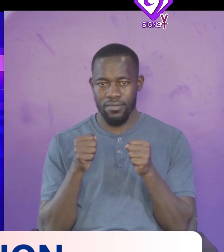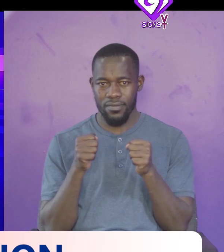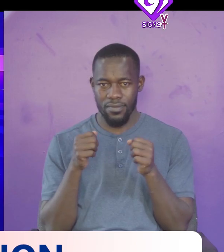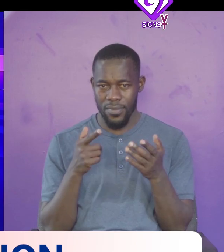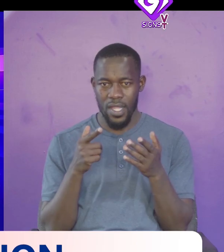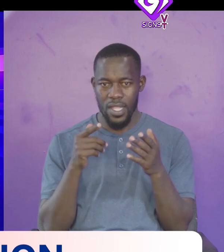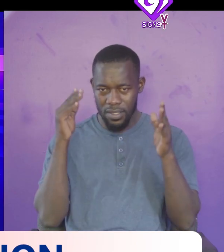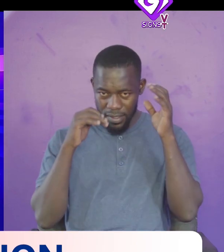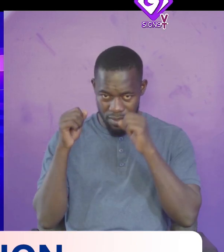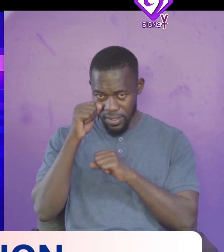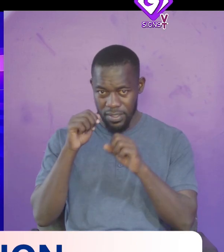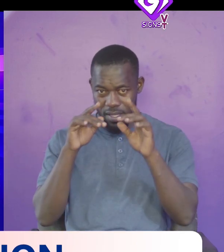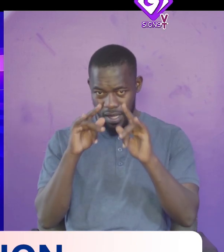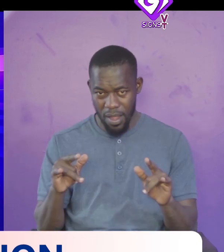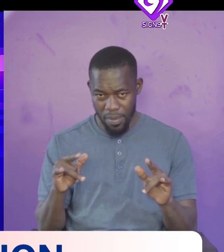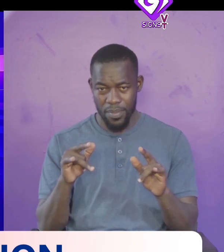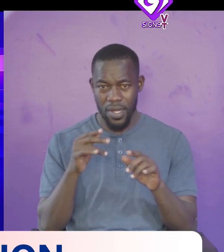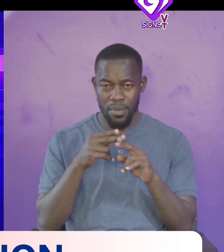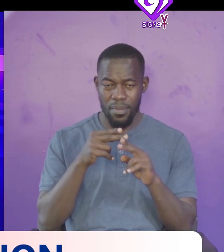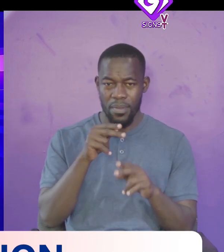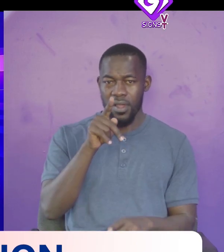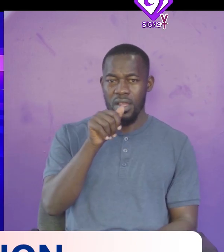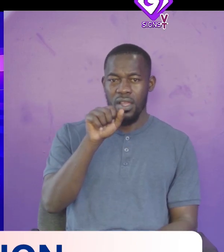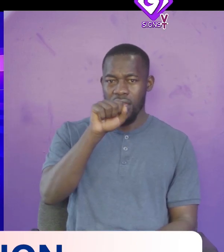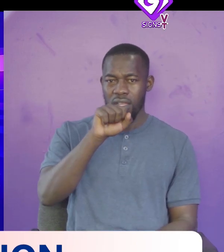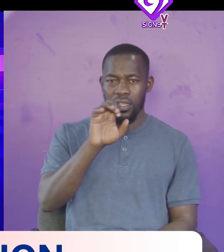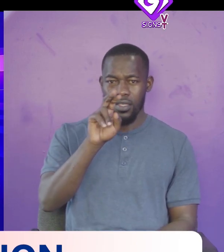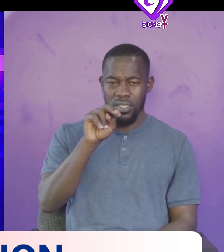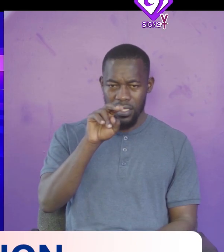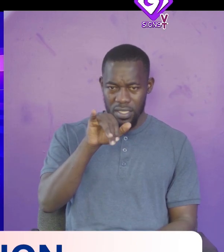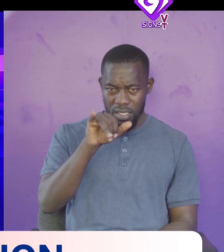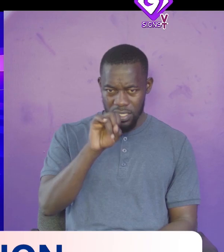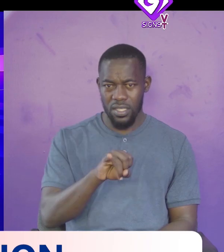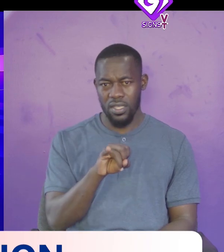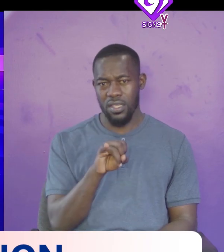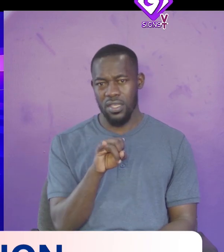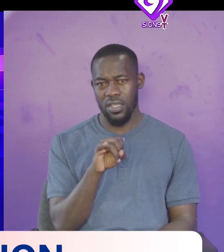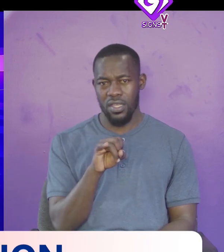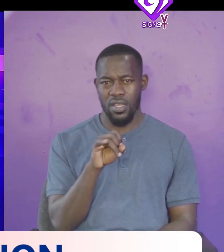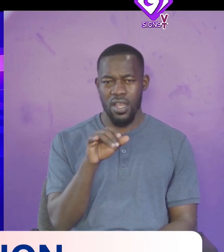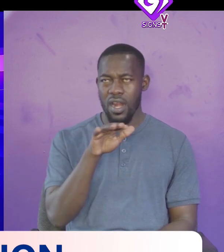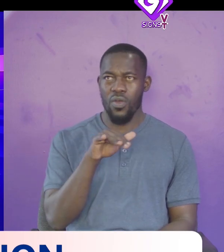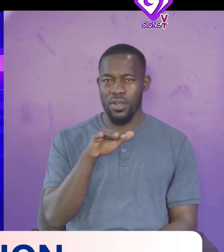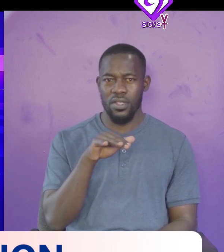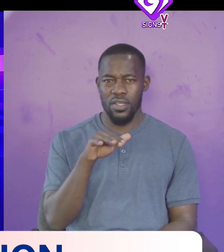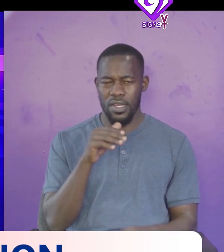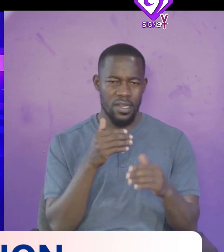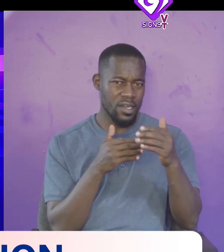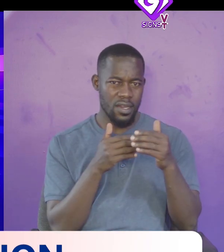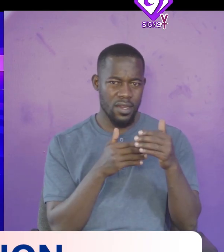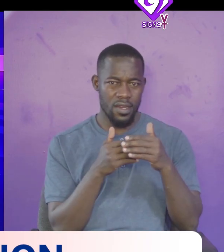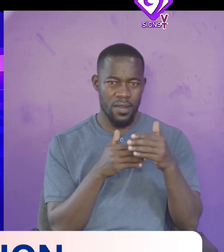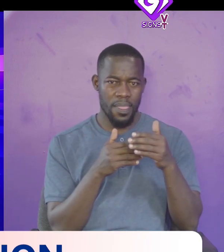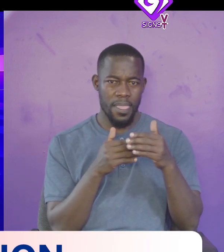room called Kasenyi. And in that place, that's in the north of Uganda? Yeah, not north of Uganda. Somewhere in near